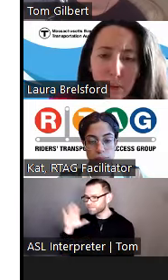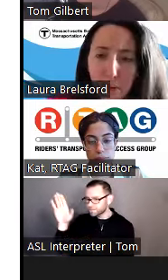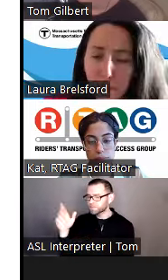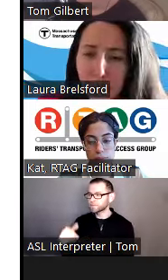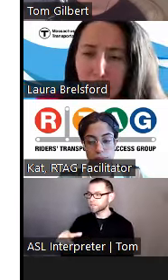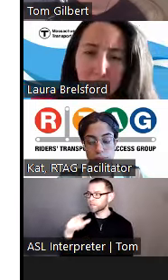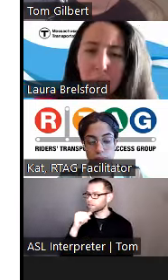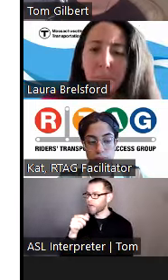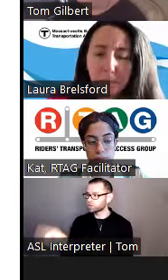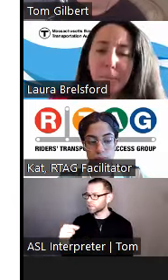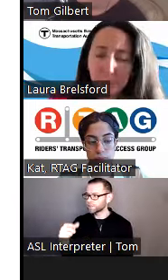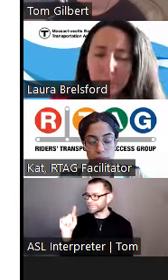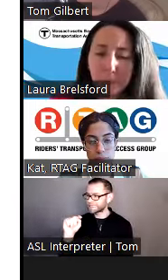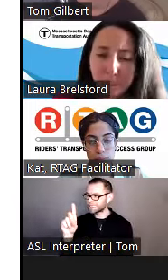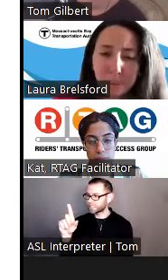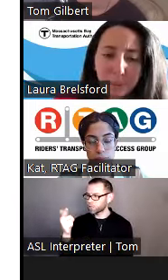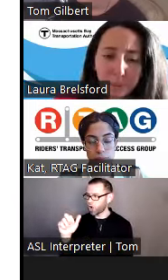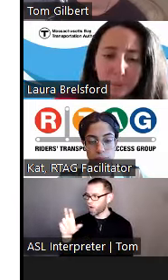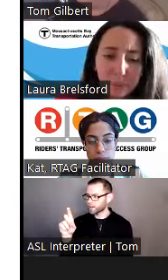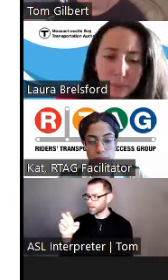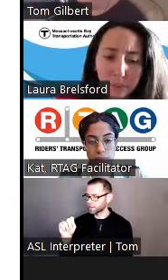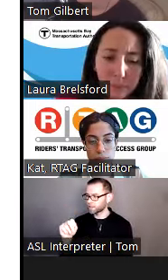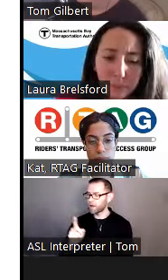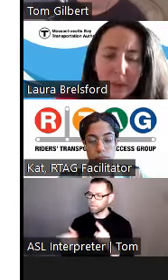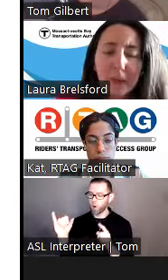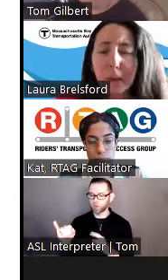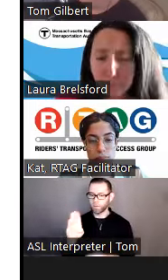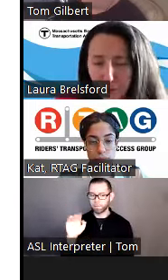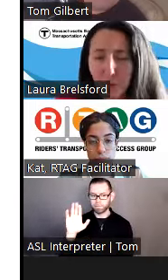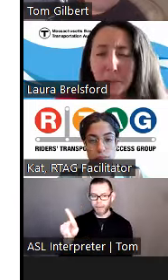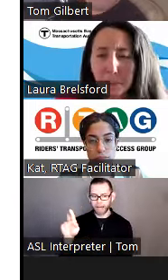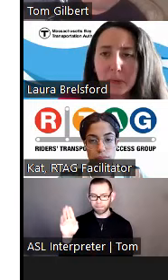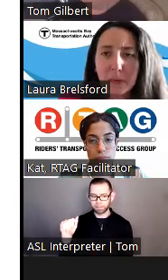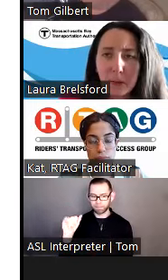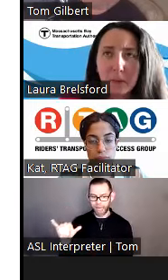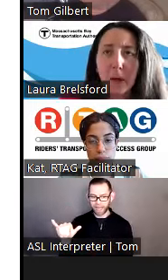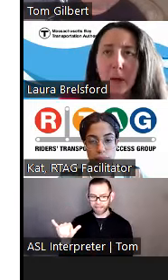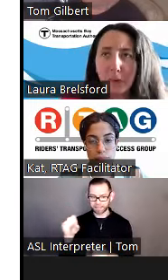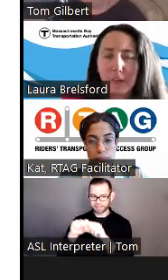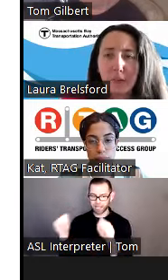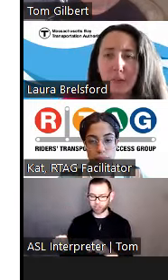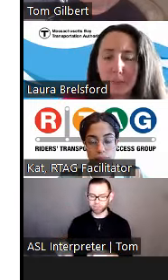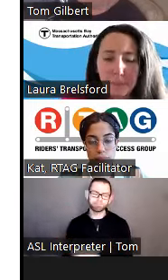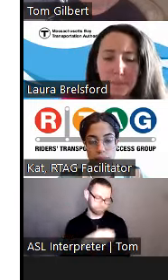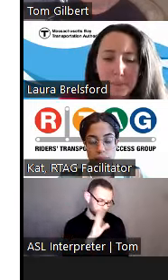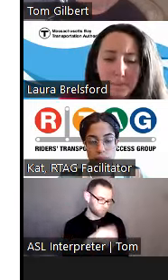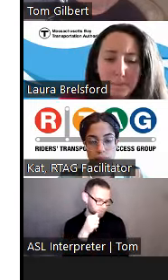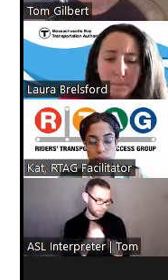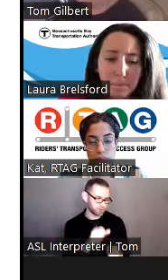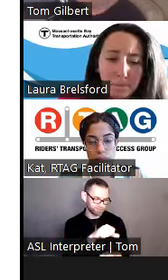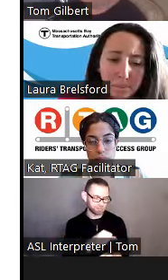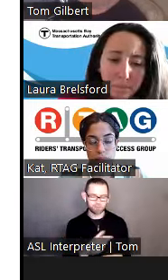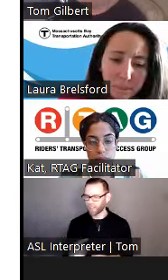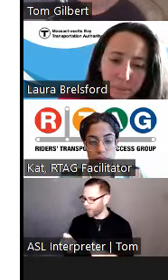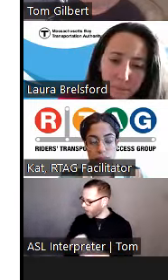the garden, but it's also at Back Bay Station. Yeah, I know Back Bay was on your And another station